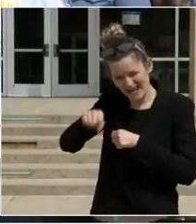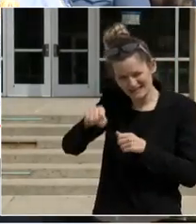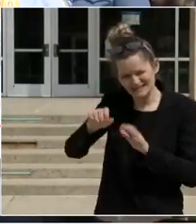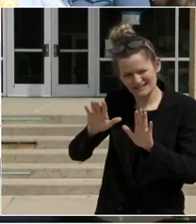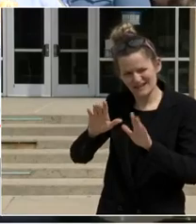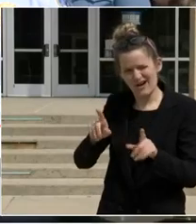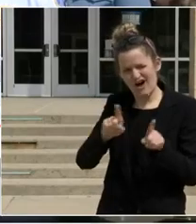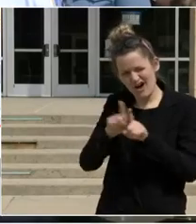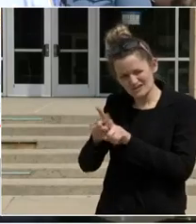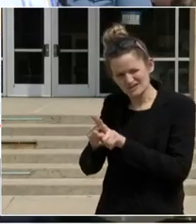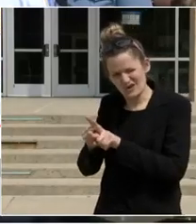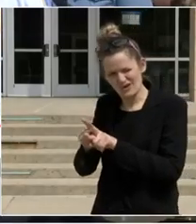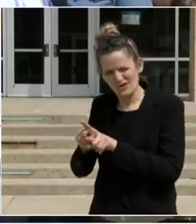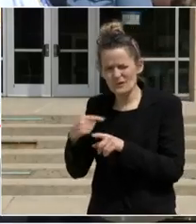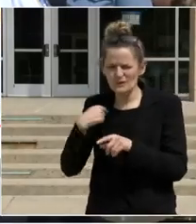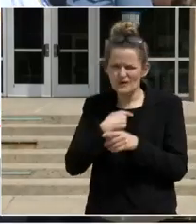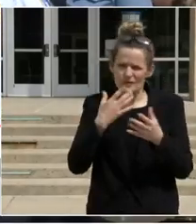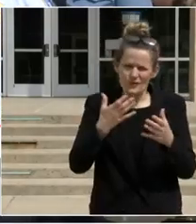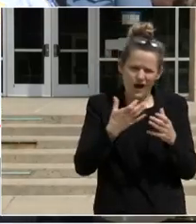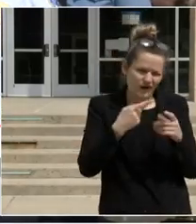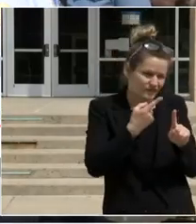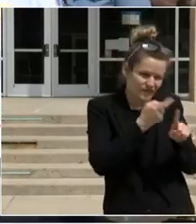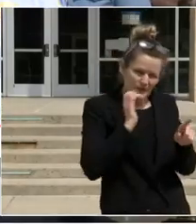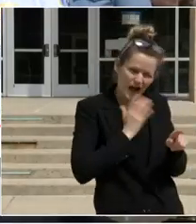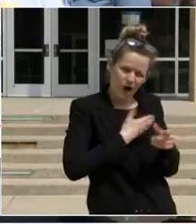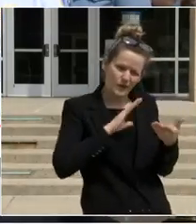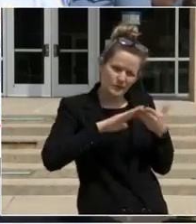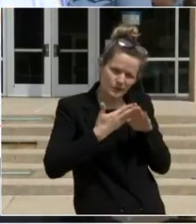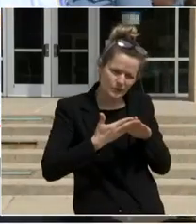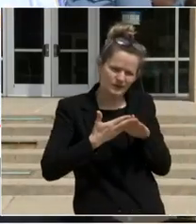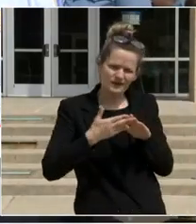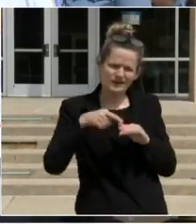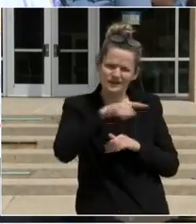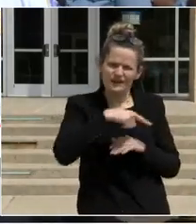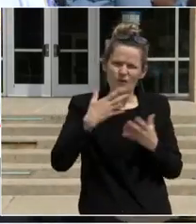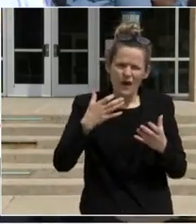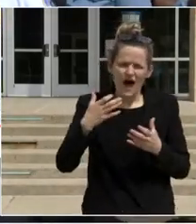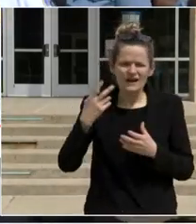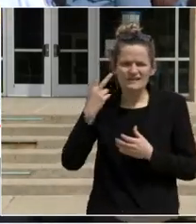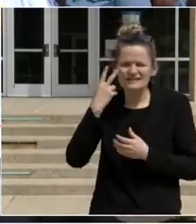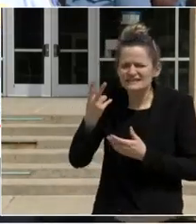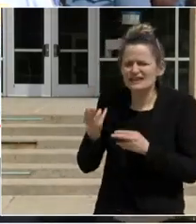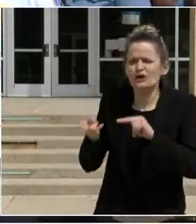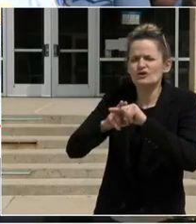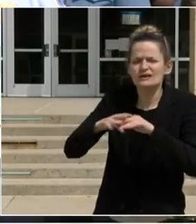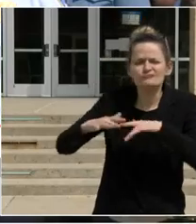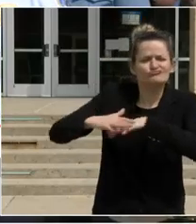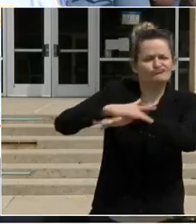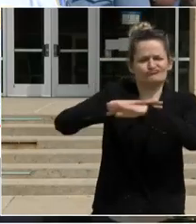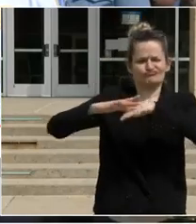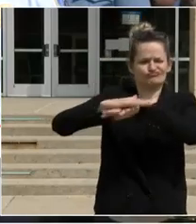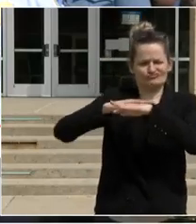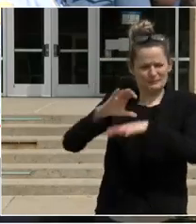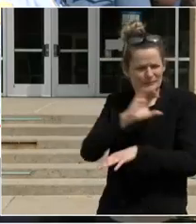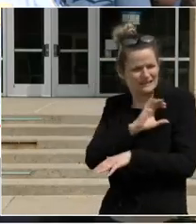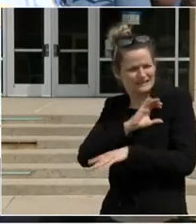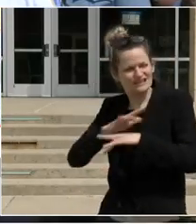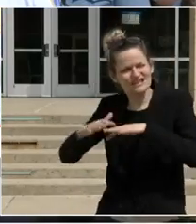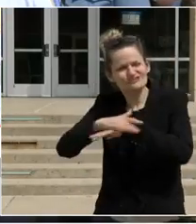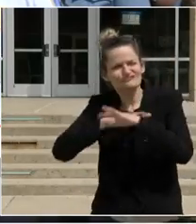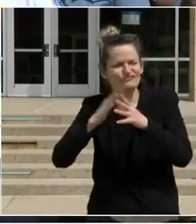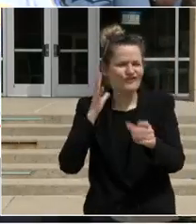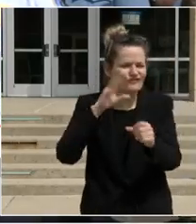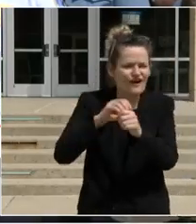from communities when they don't see police, that they see increased activity, increased hanging out, more gunshots. People don't